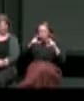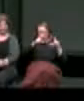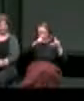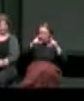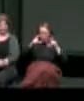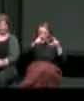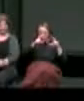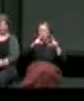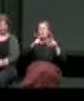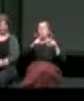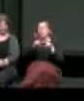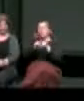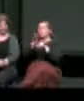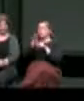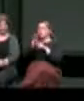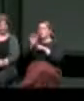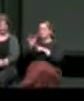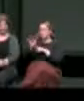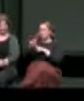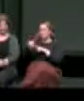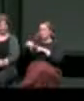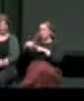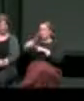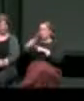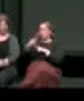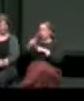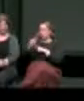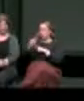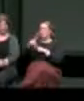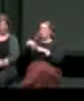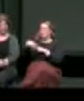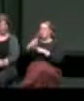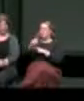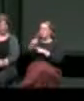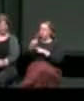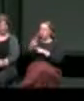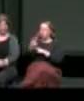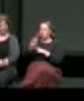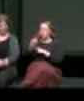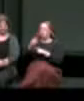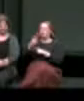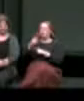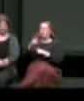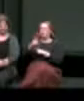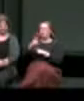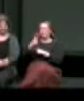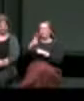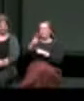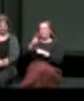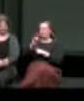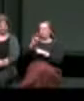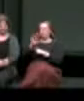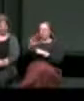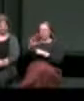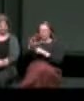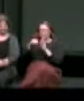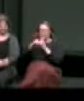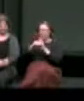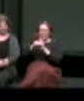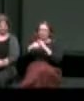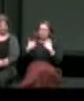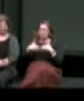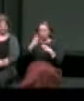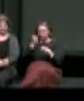also did 3D photogrammetric modeling of it. This is very difficult because it's already been mentioned, this is a very